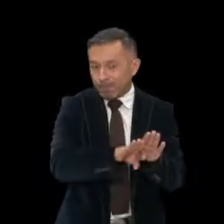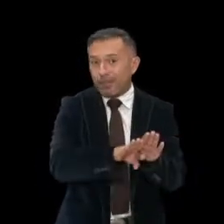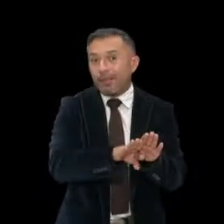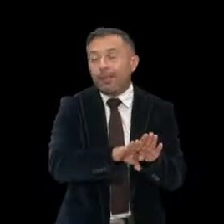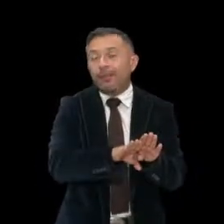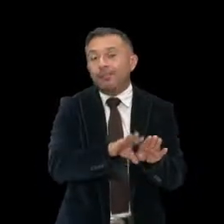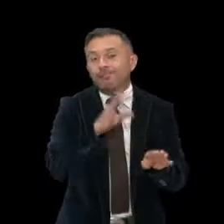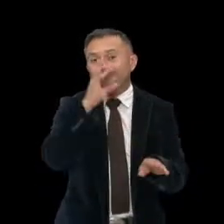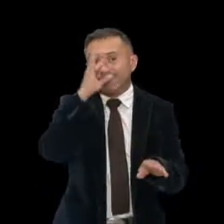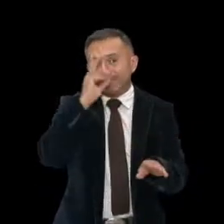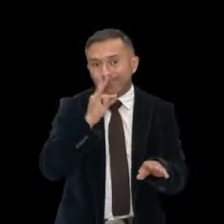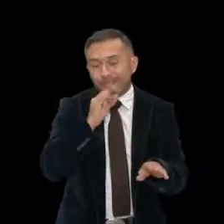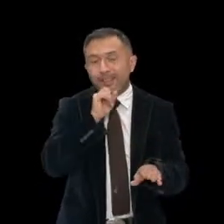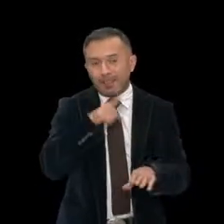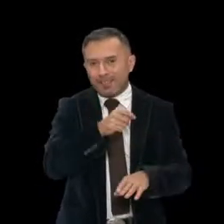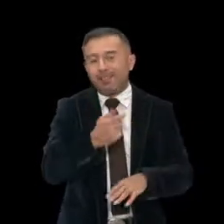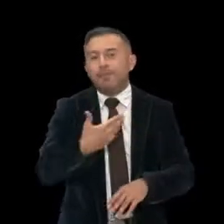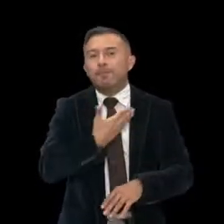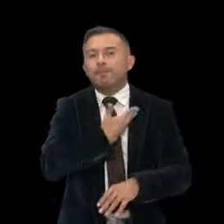included